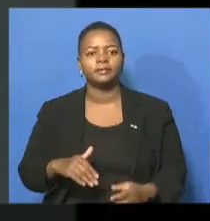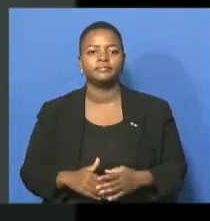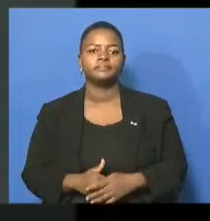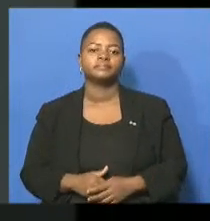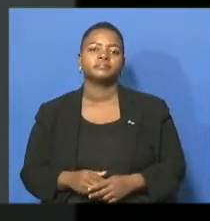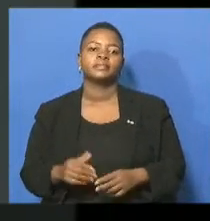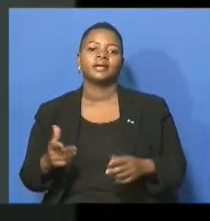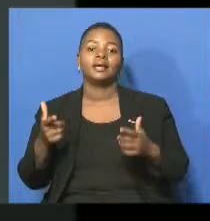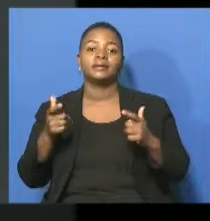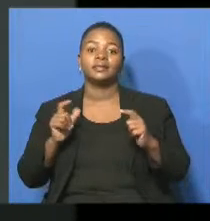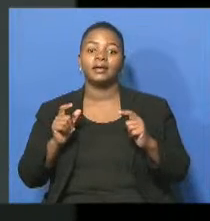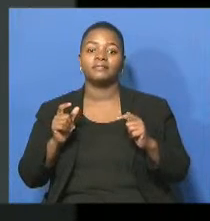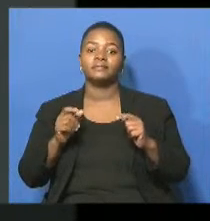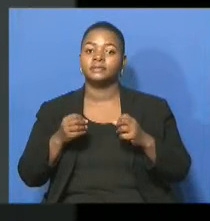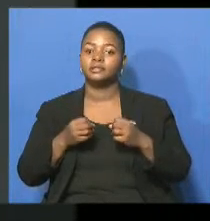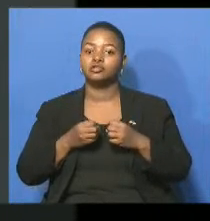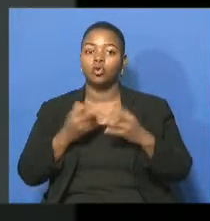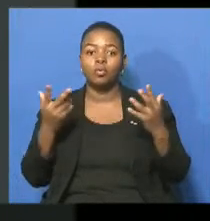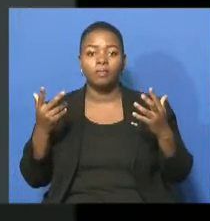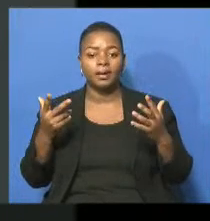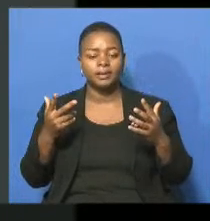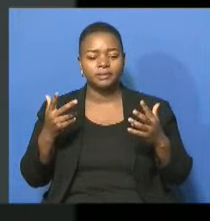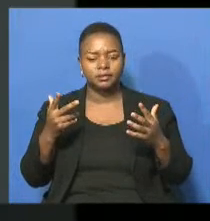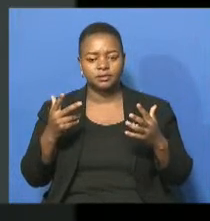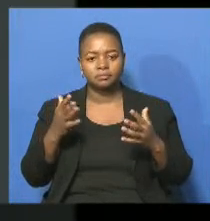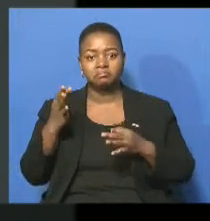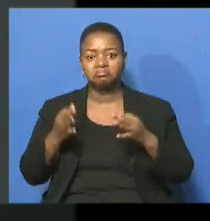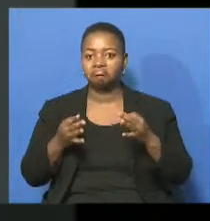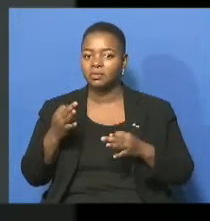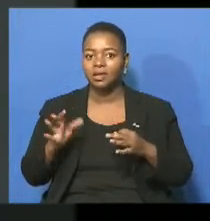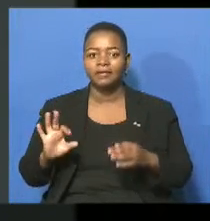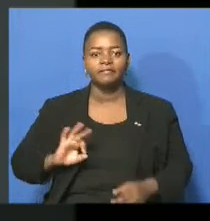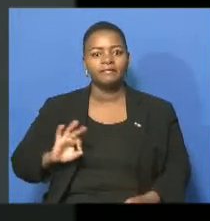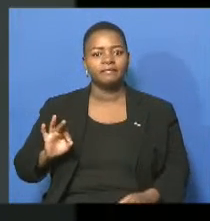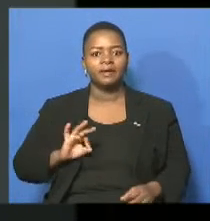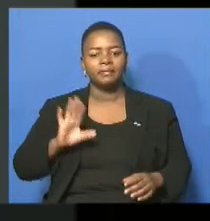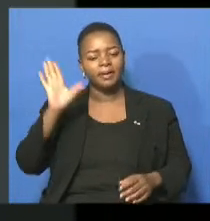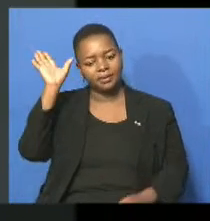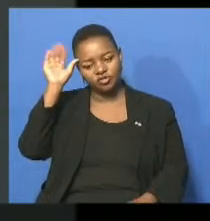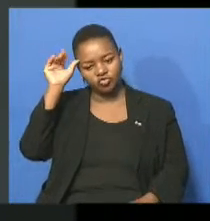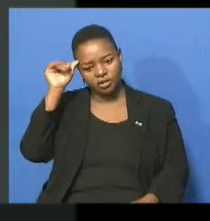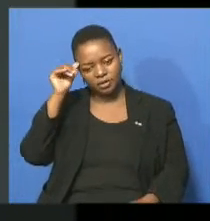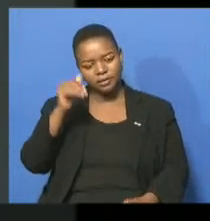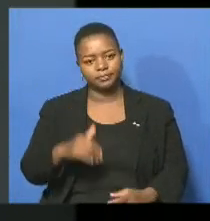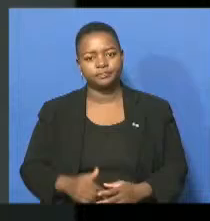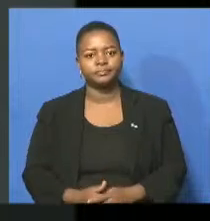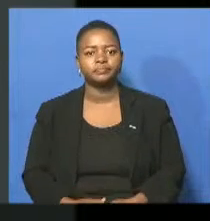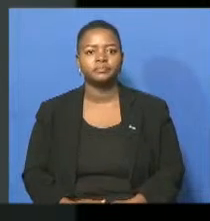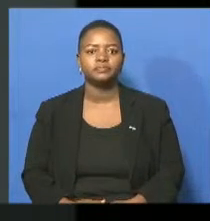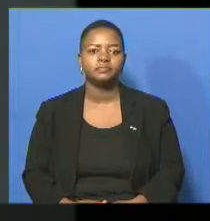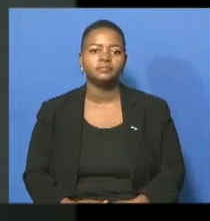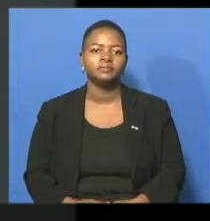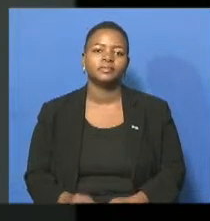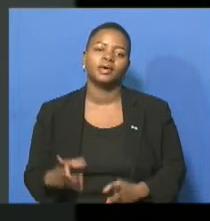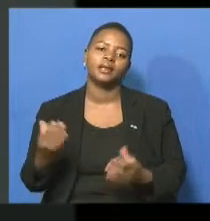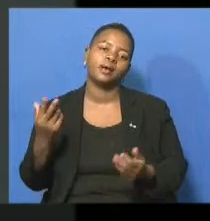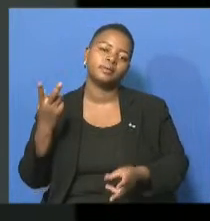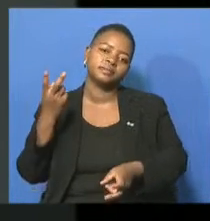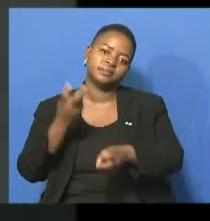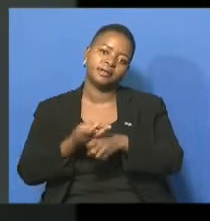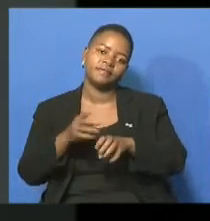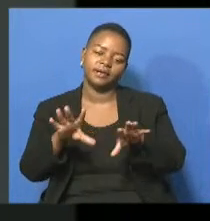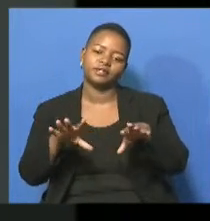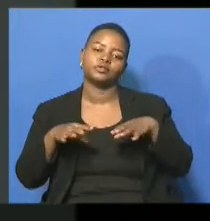lot of dishonor if the female partner is cheating on them. And they find it very difficult